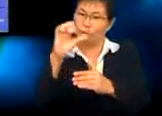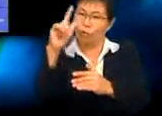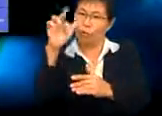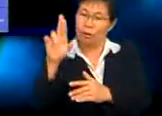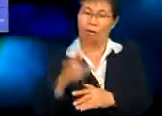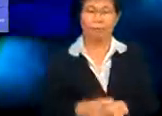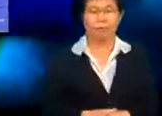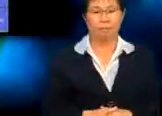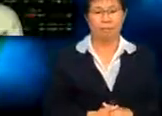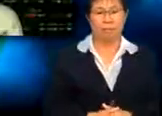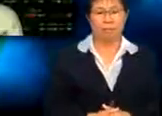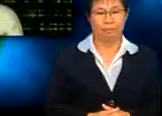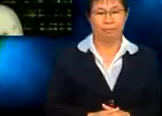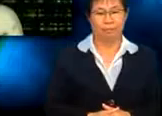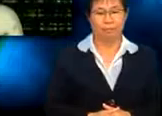vision.